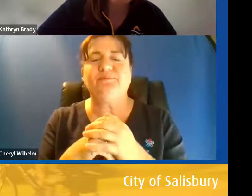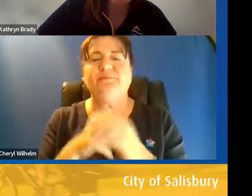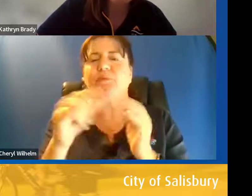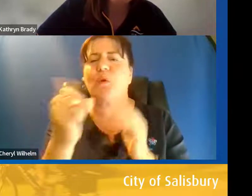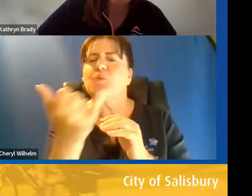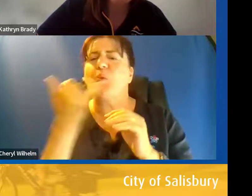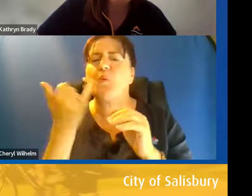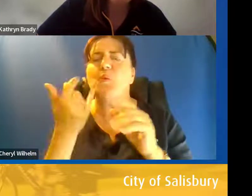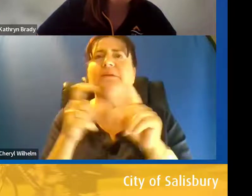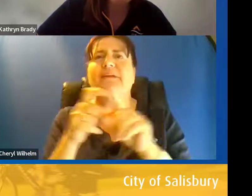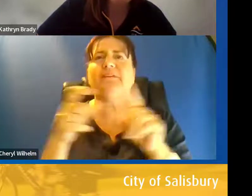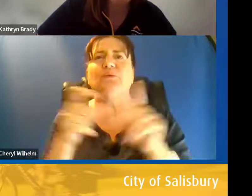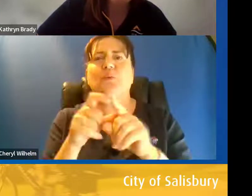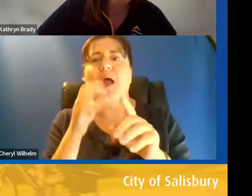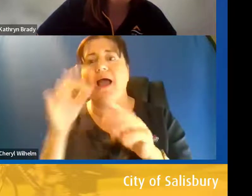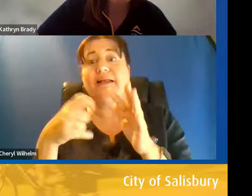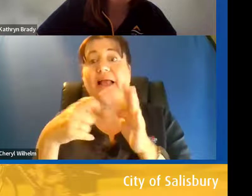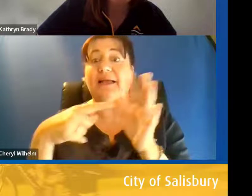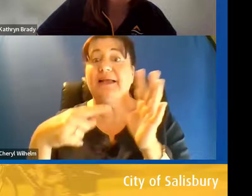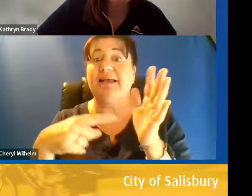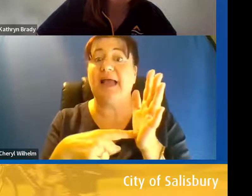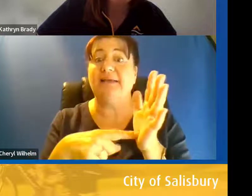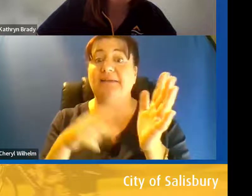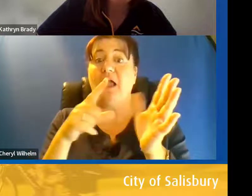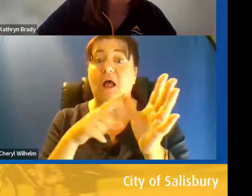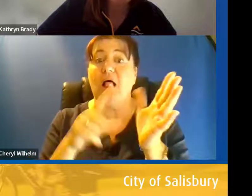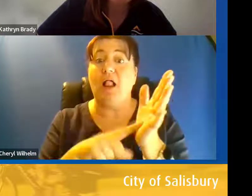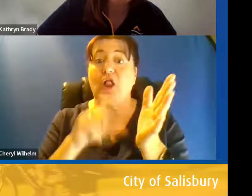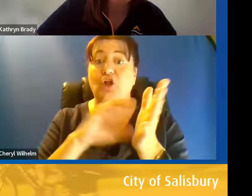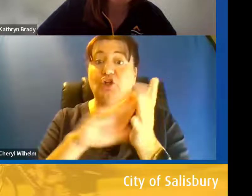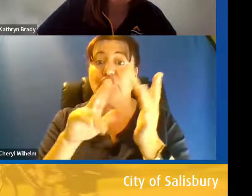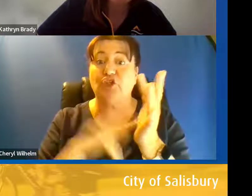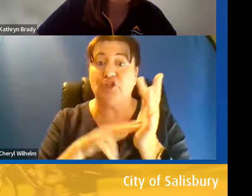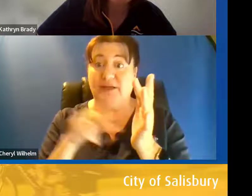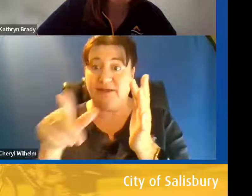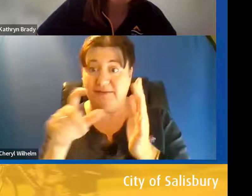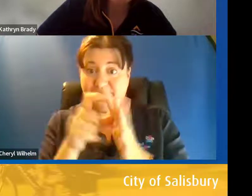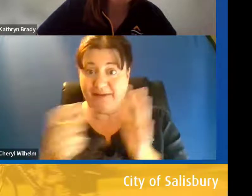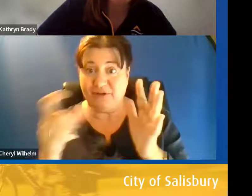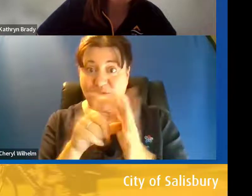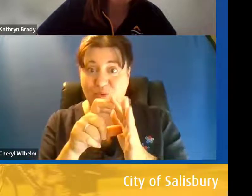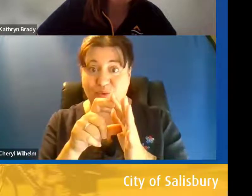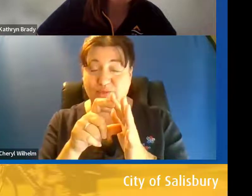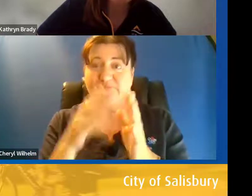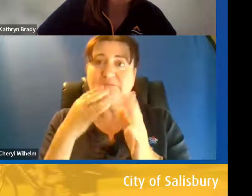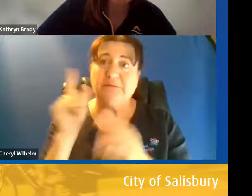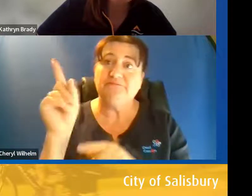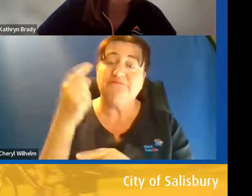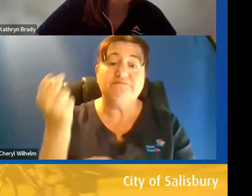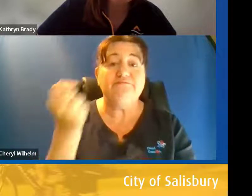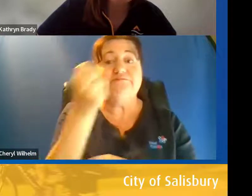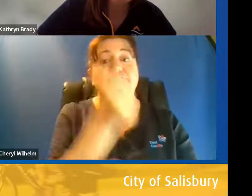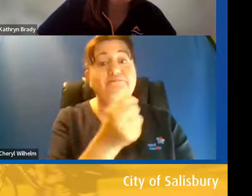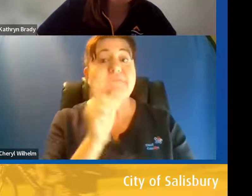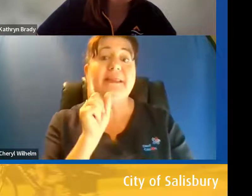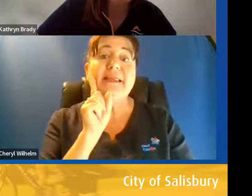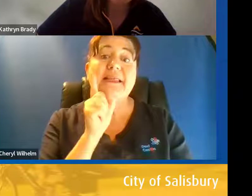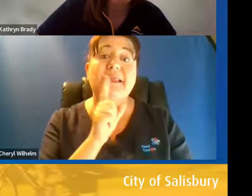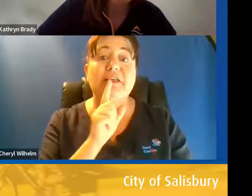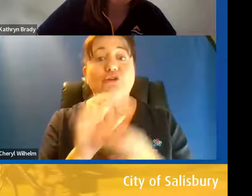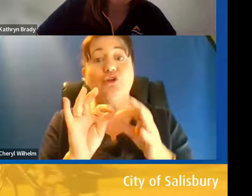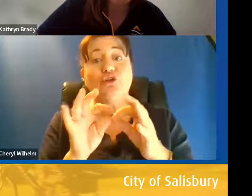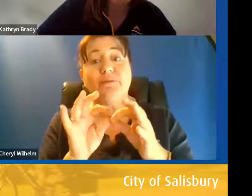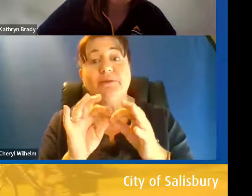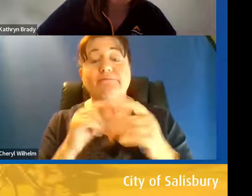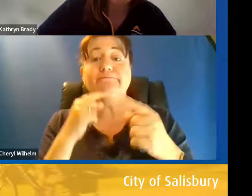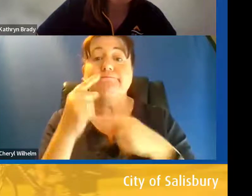up with Deaf Can Do. We were called at Deaf Can Do and we asked